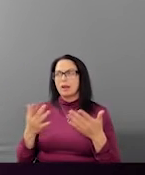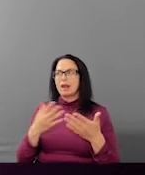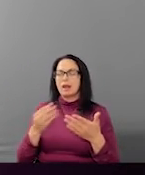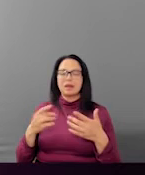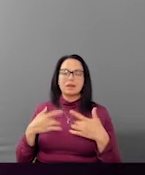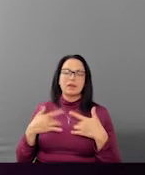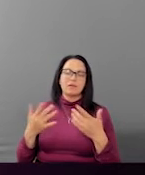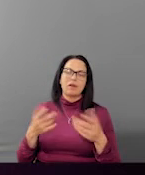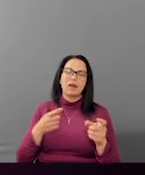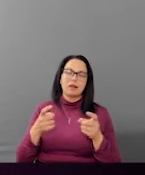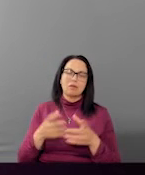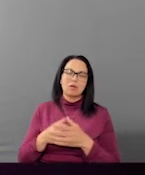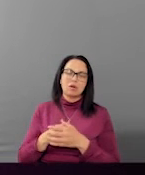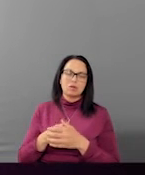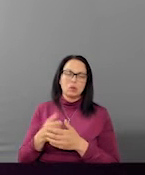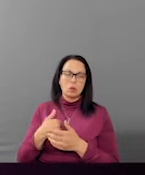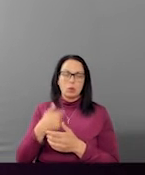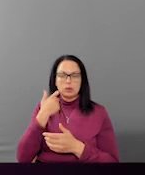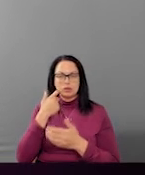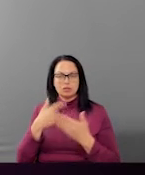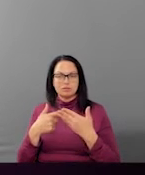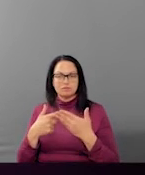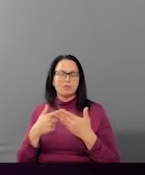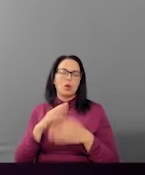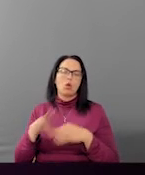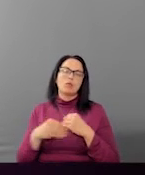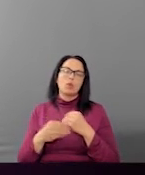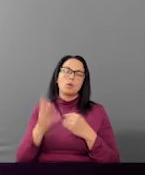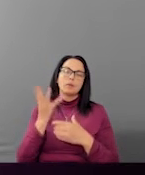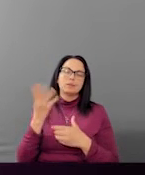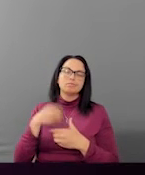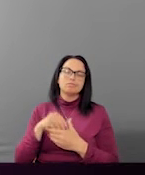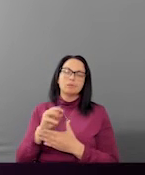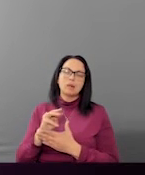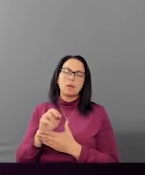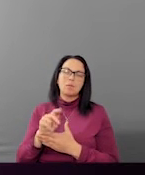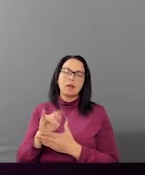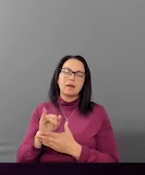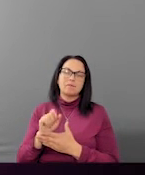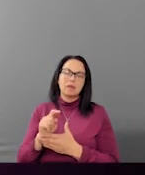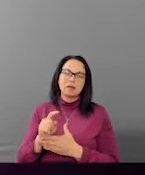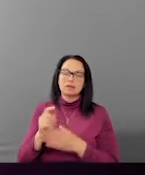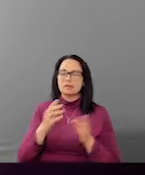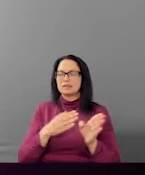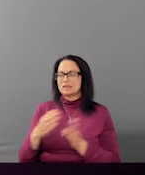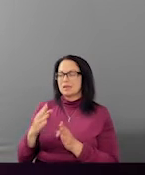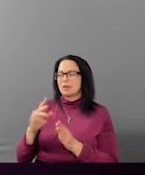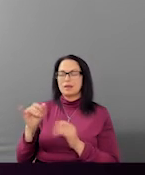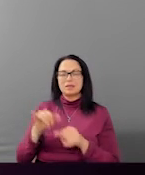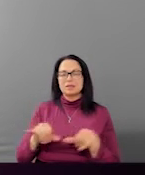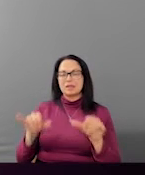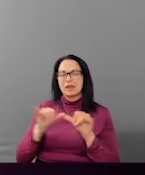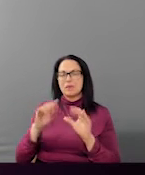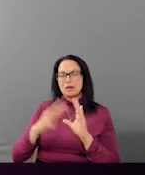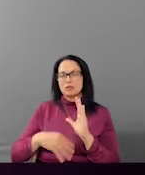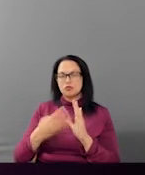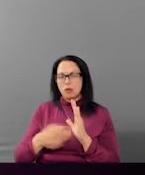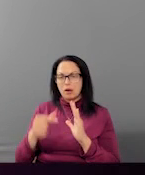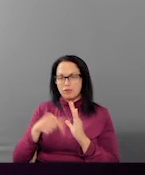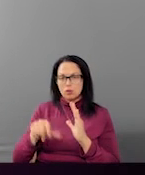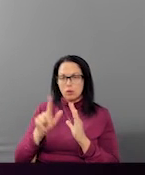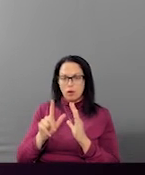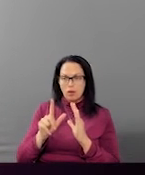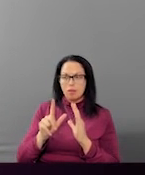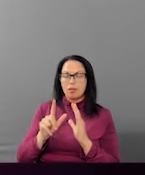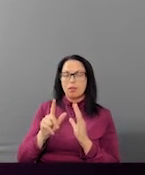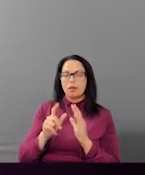So what we just talked about, all of this goes in the manifest. Schema, same as GraphQL, you define objects. The only thing that you'll see here